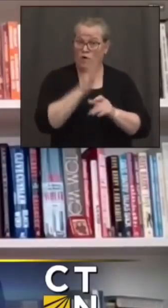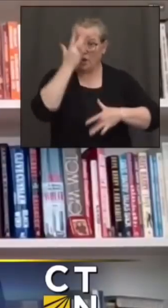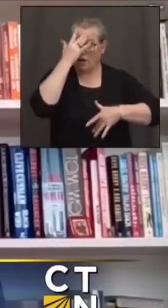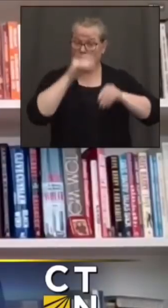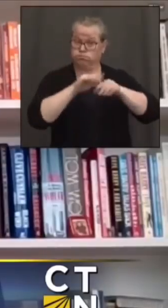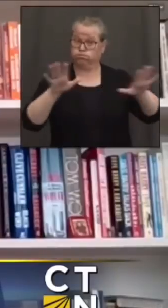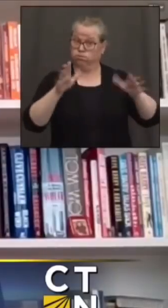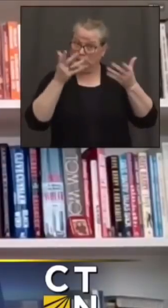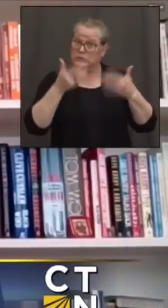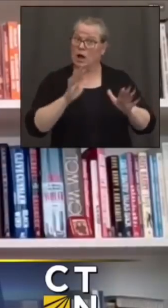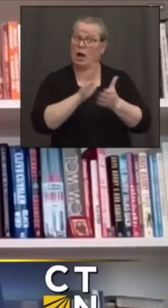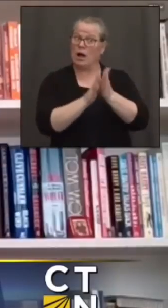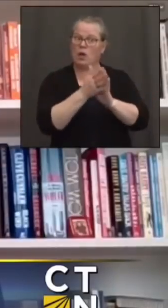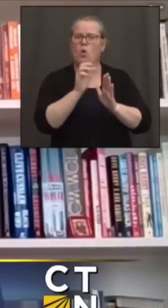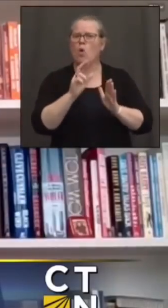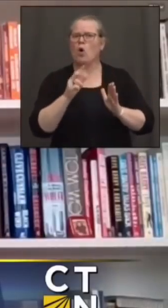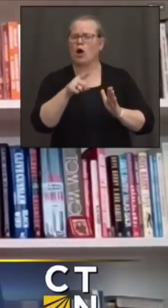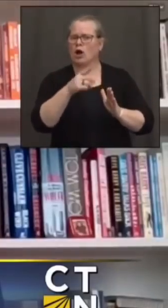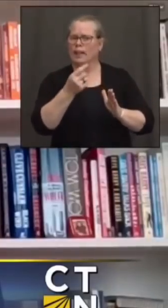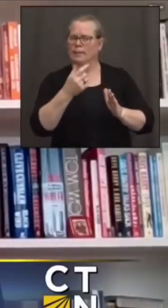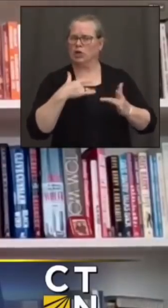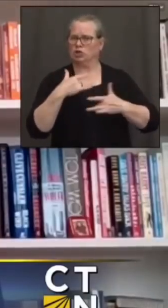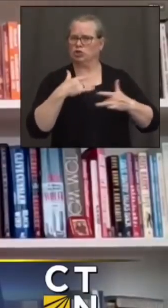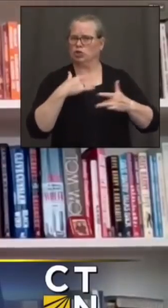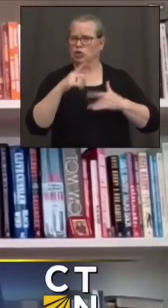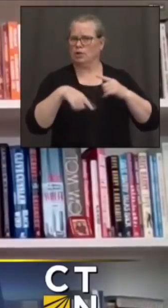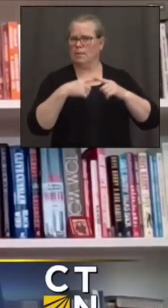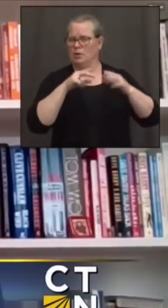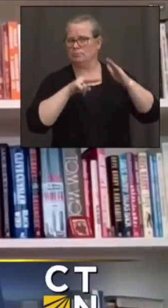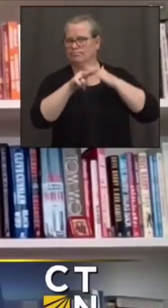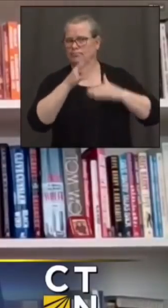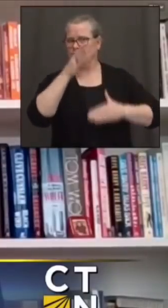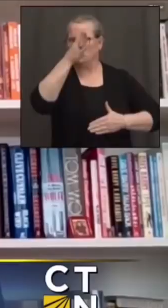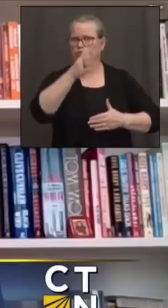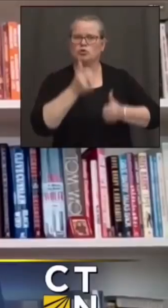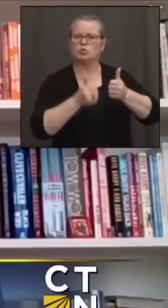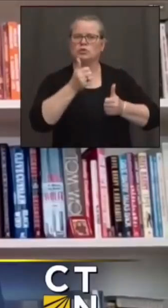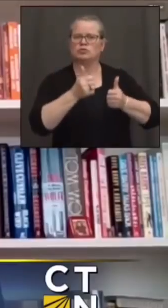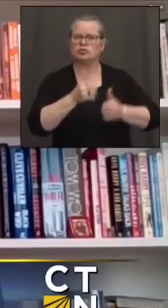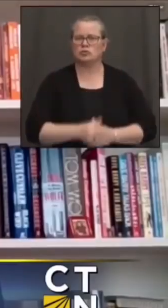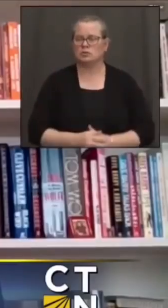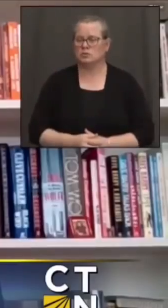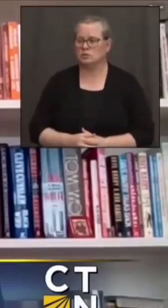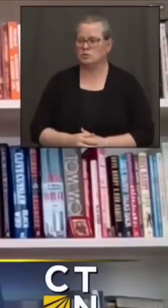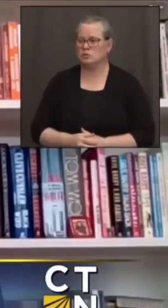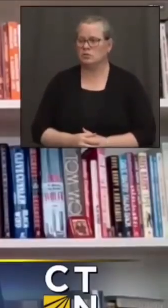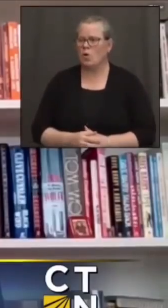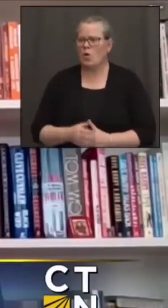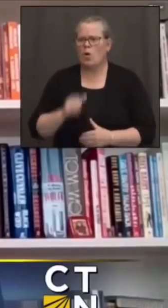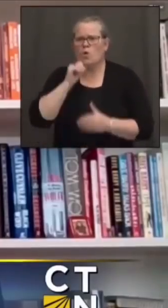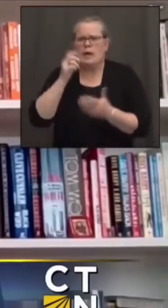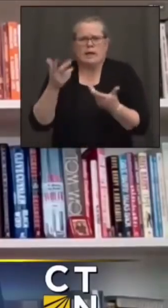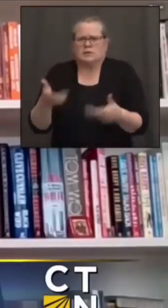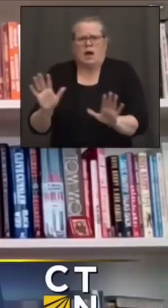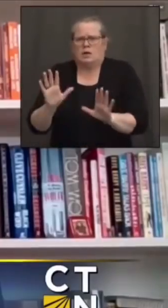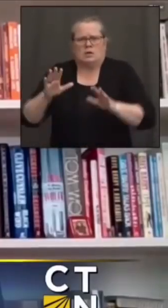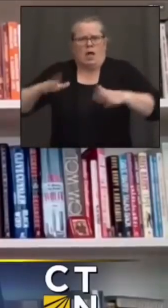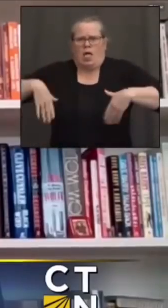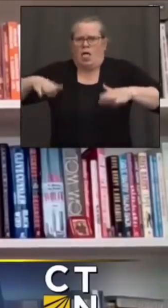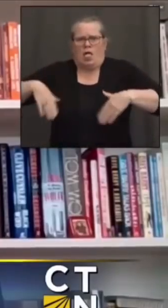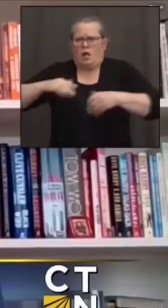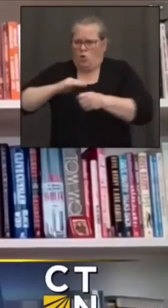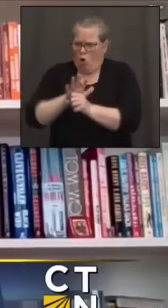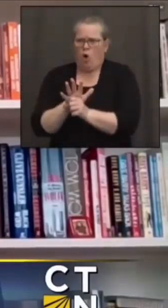Well, we're not done with the pandemic. That's clear. We still have thousands of cases every day in the United